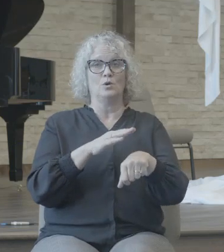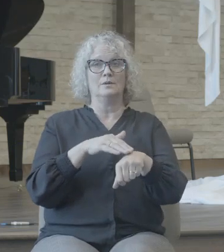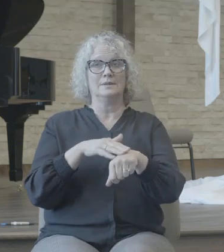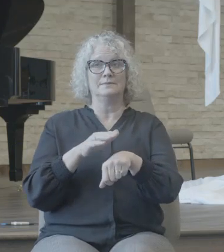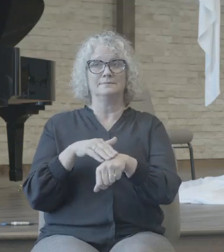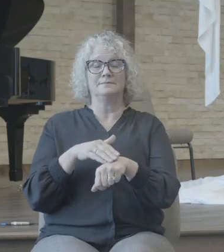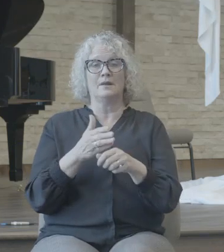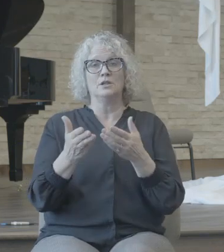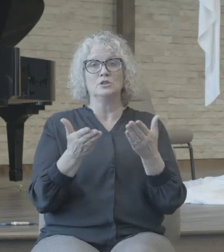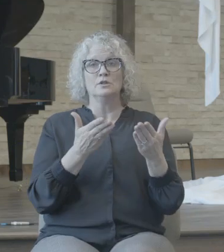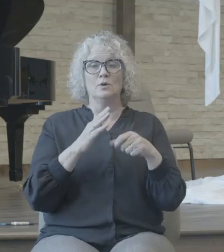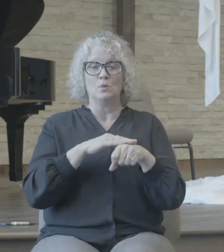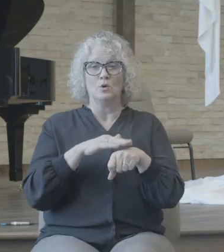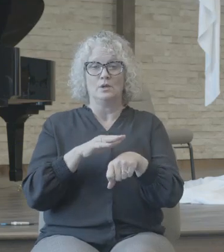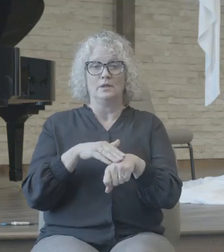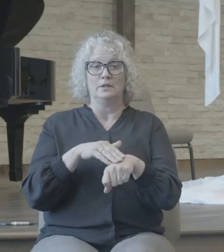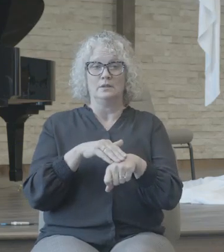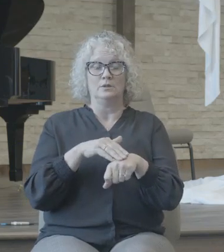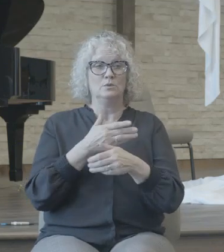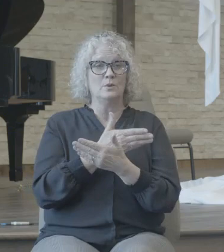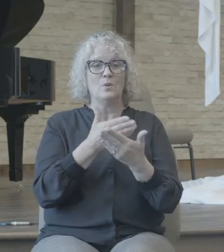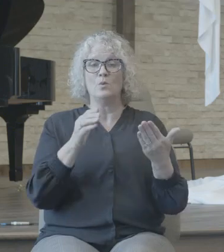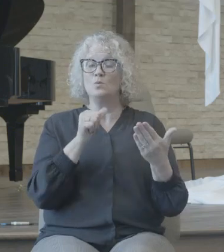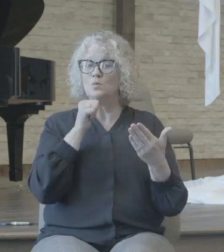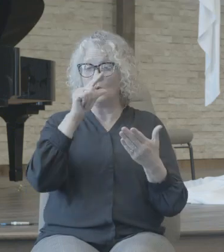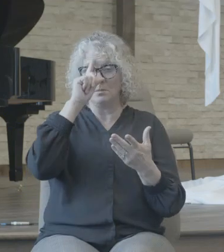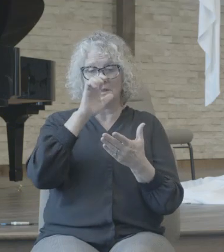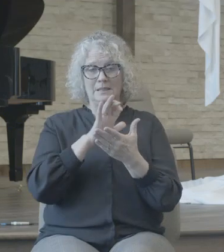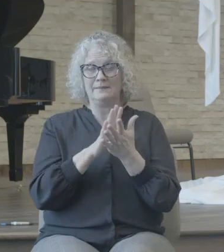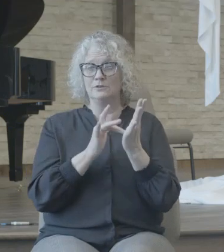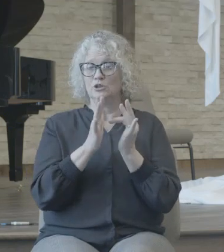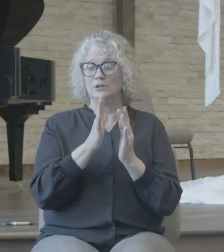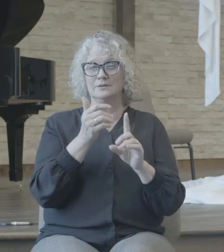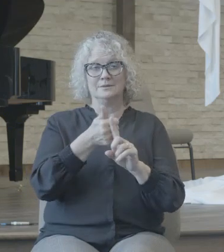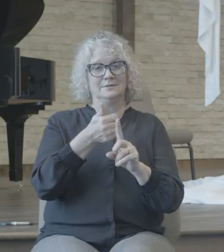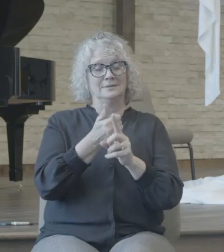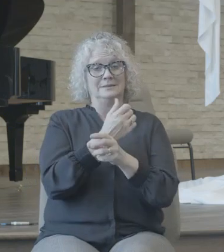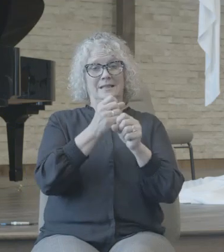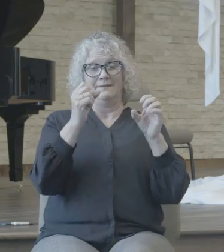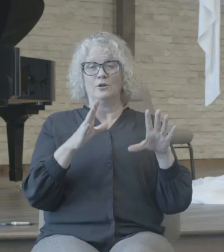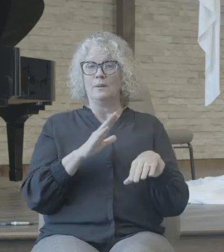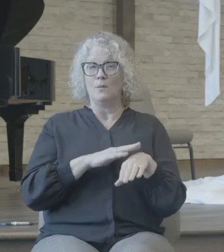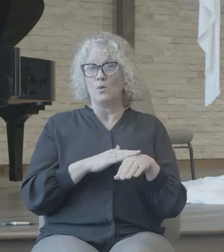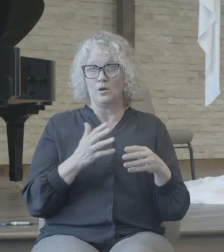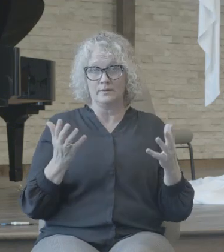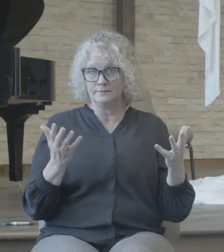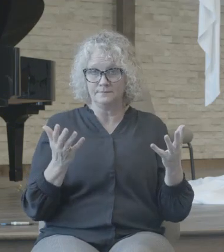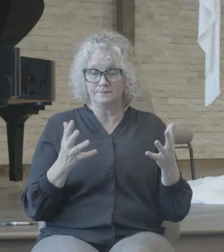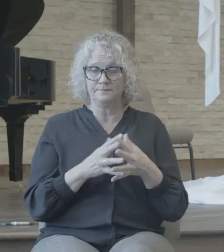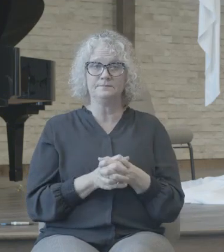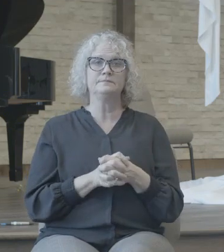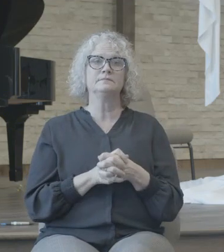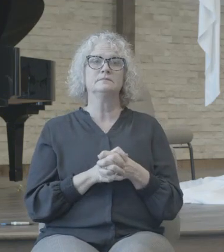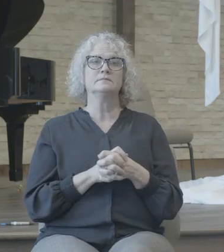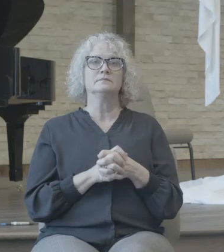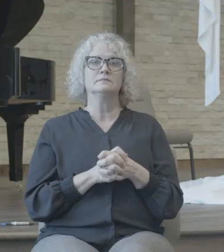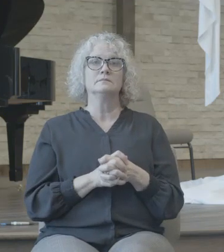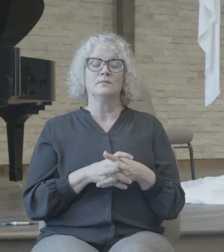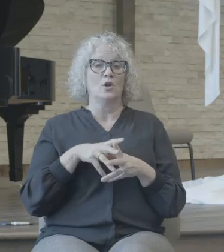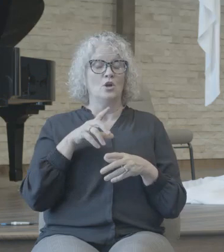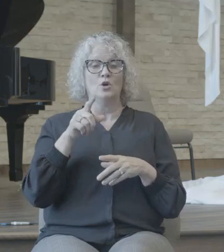As a warning to those who do not believe in Jesus as their Savior. And the warning is this: if you don't